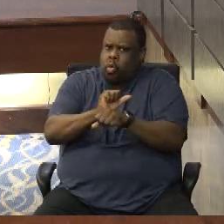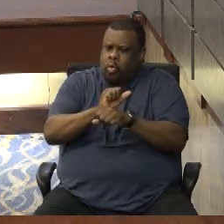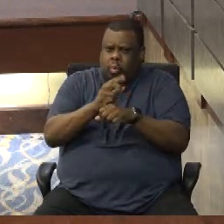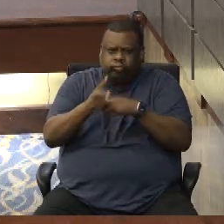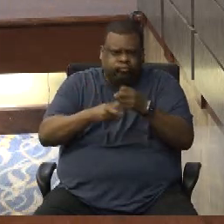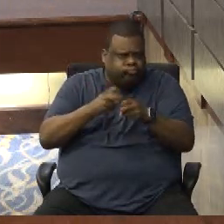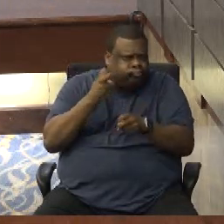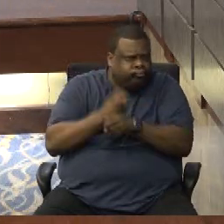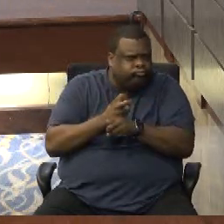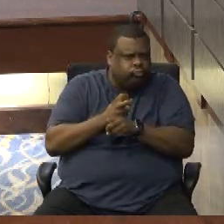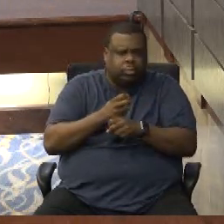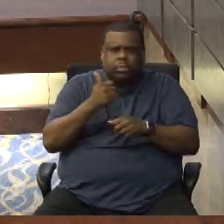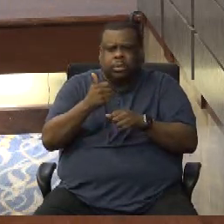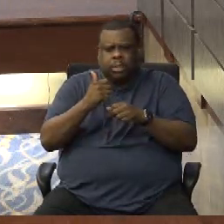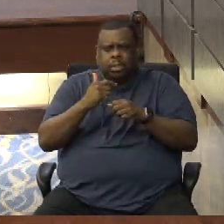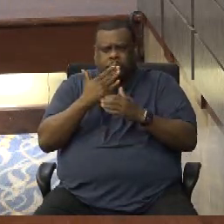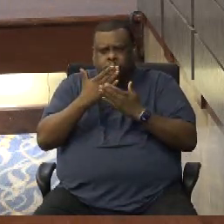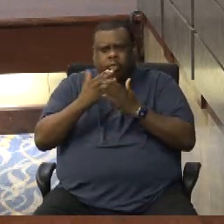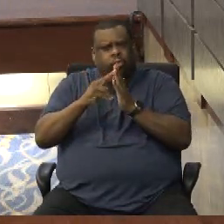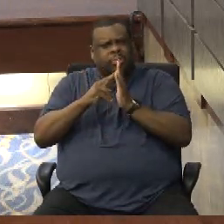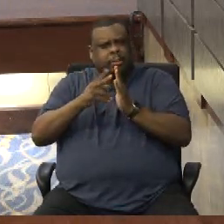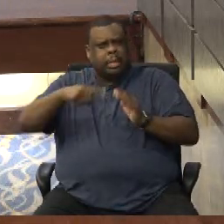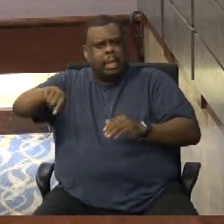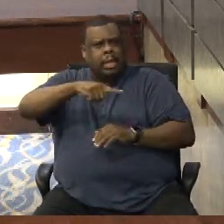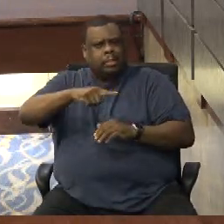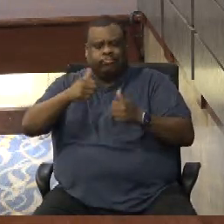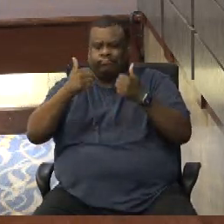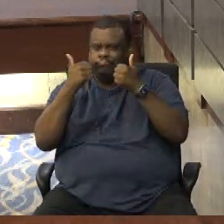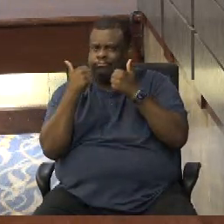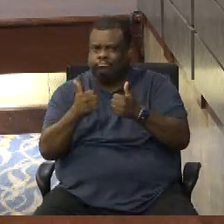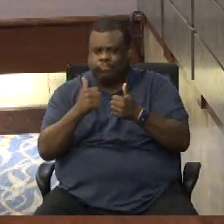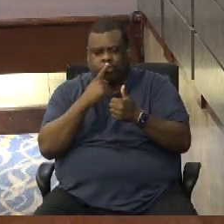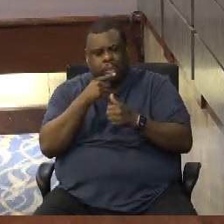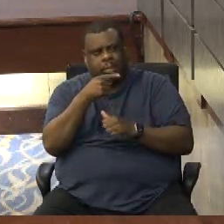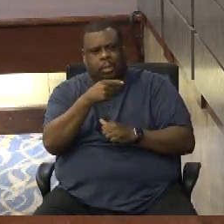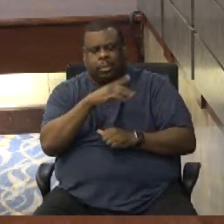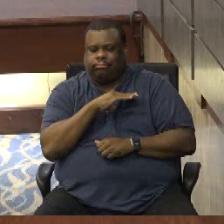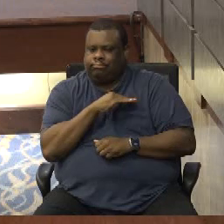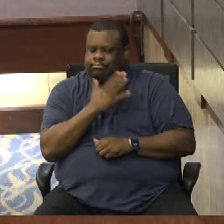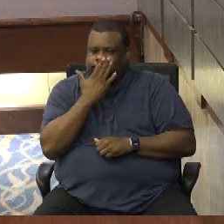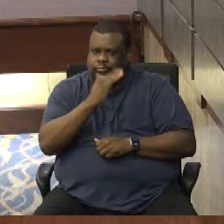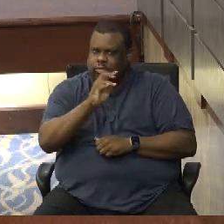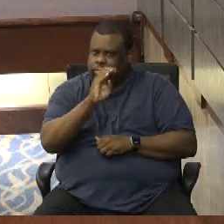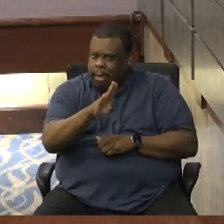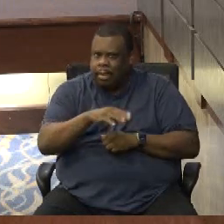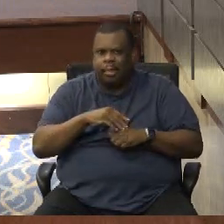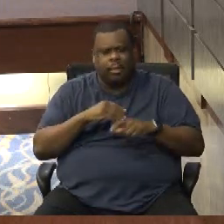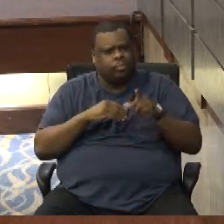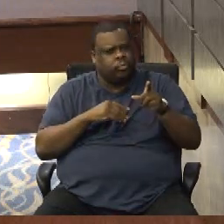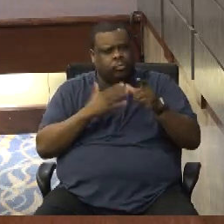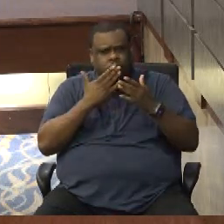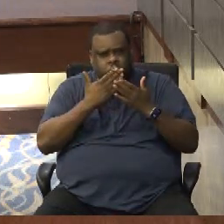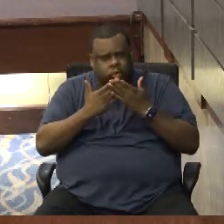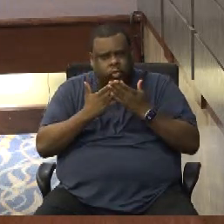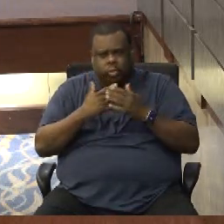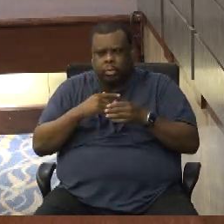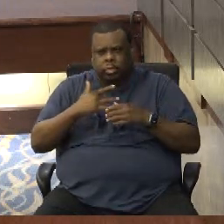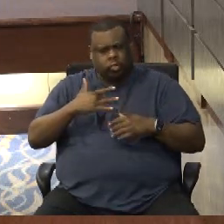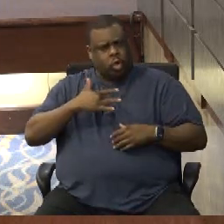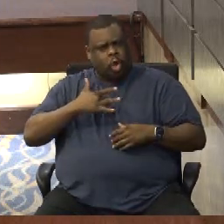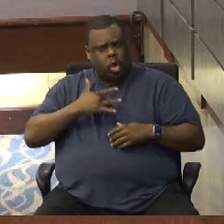national platform, and there's no one I can think who is better suited to serve in these roles. Your competency, your